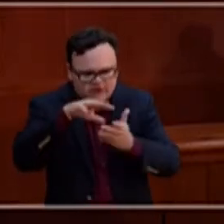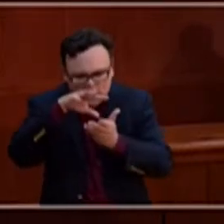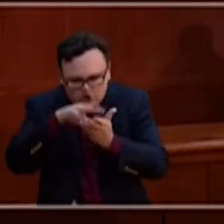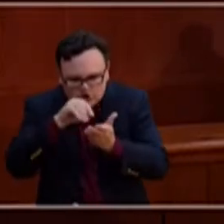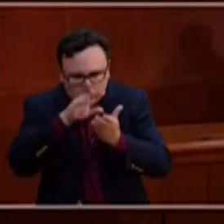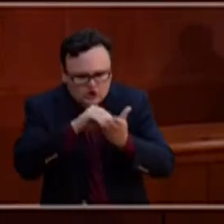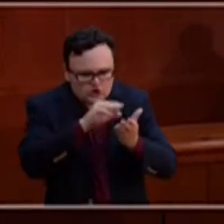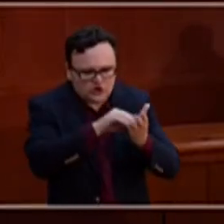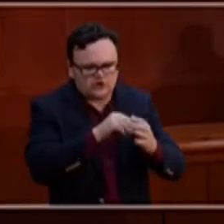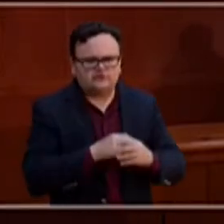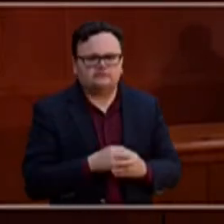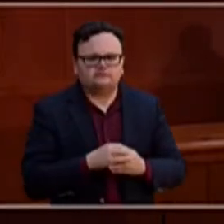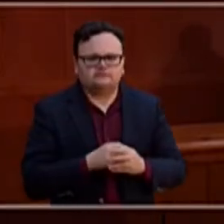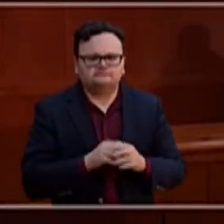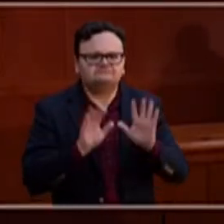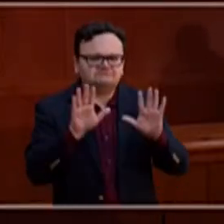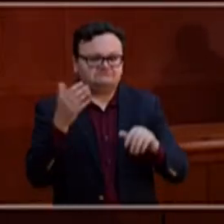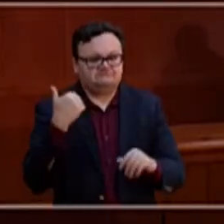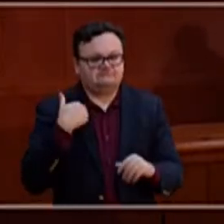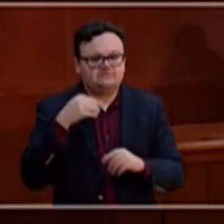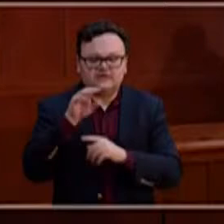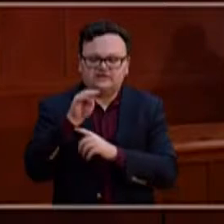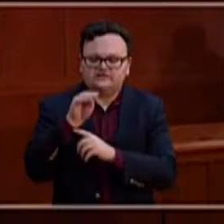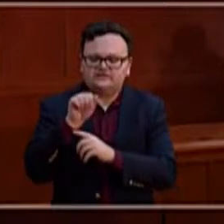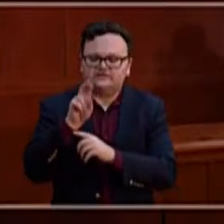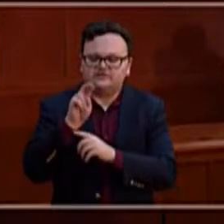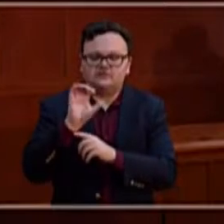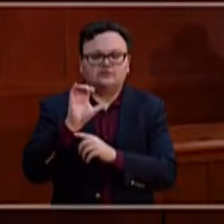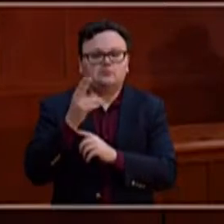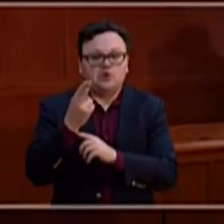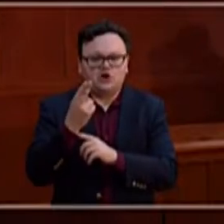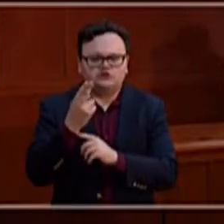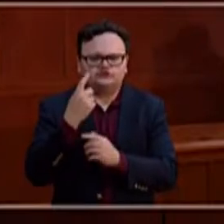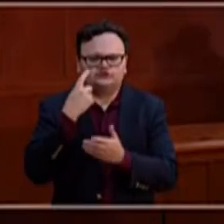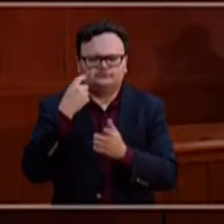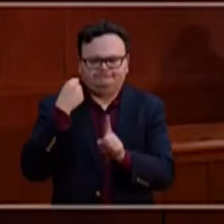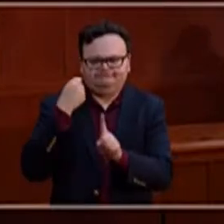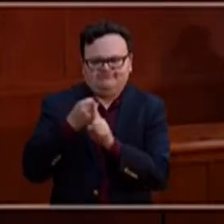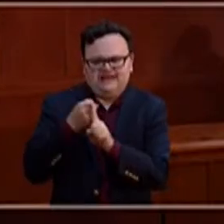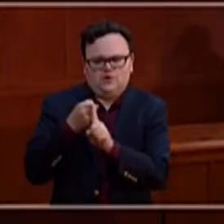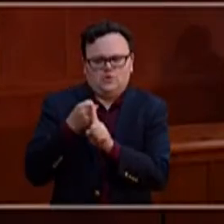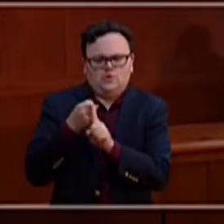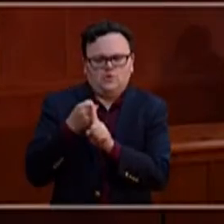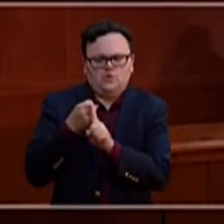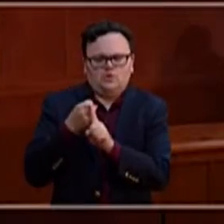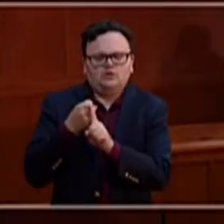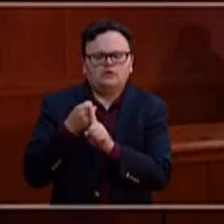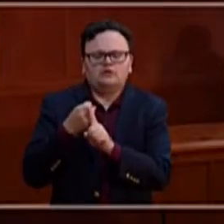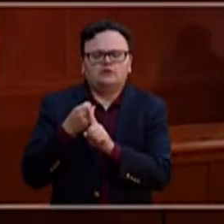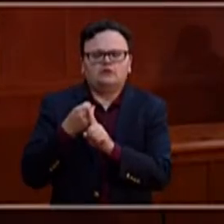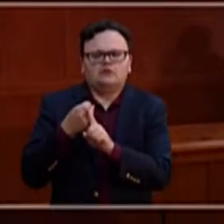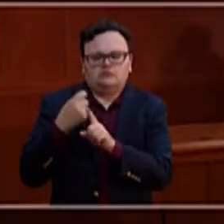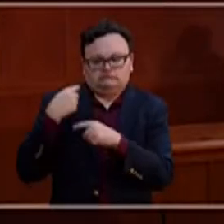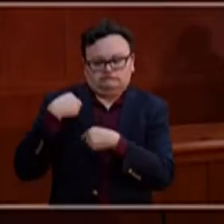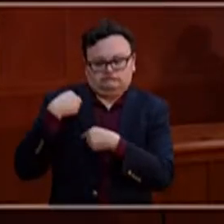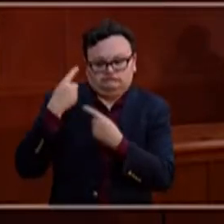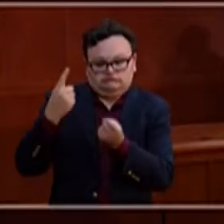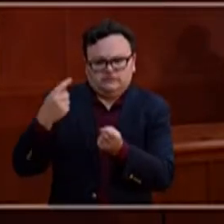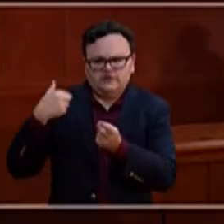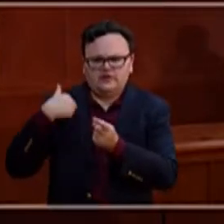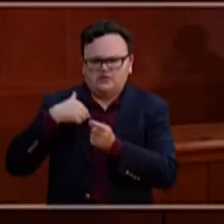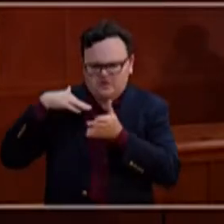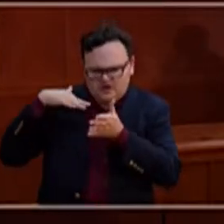in March, when we really started down this journey, since March, we have learned a great deal. We